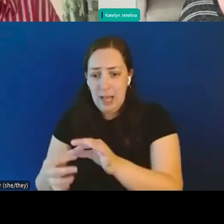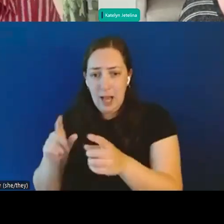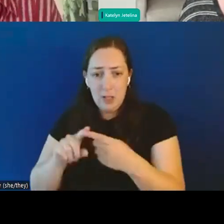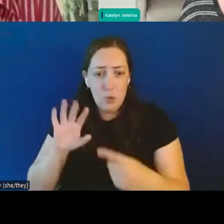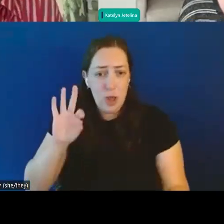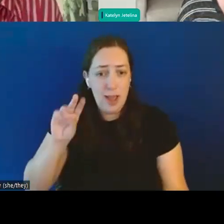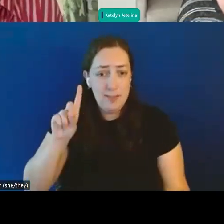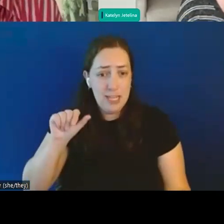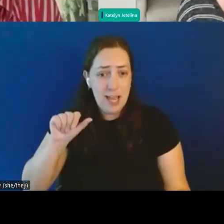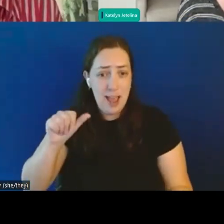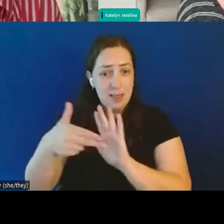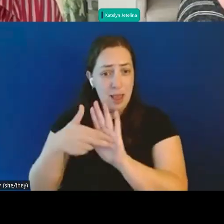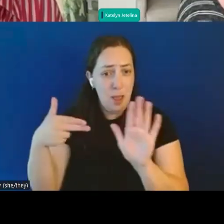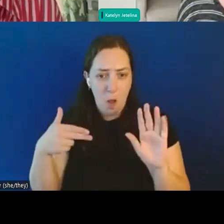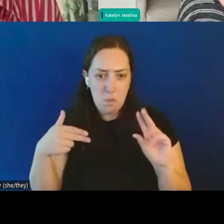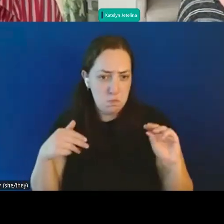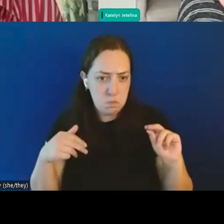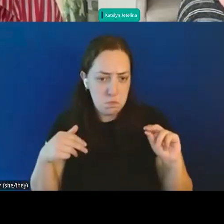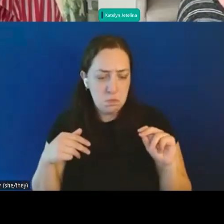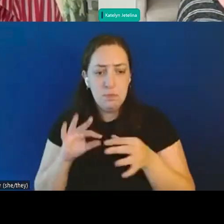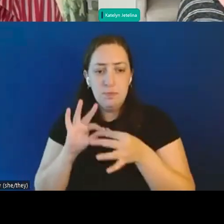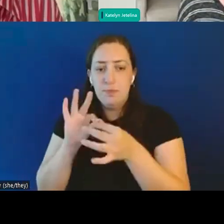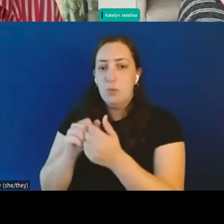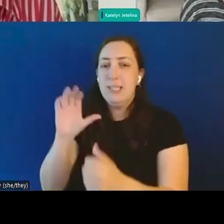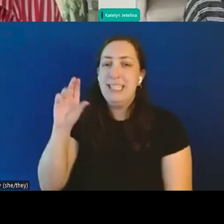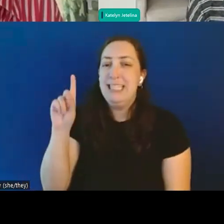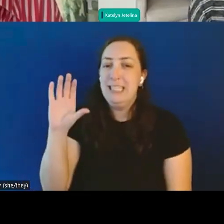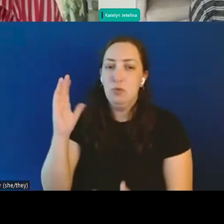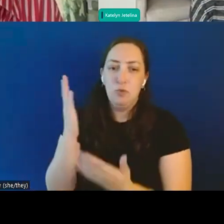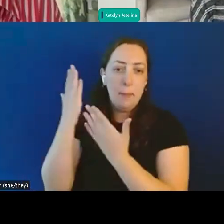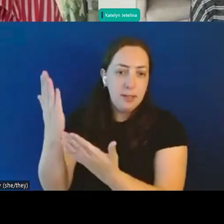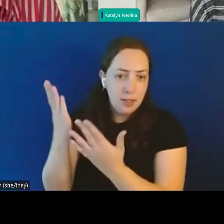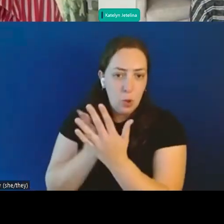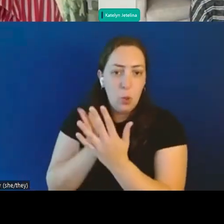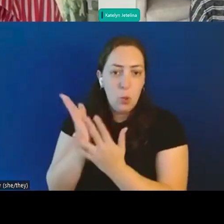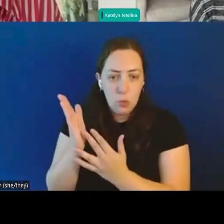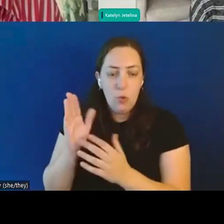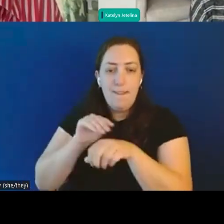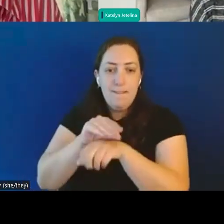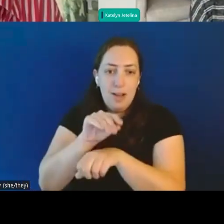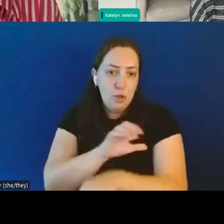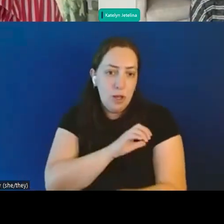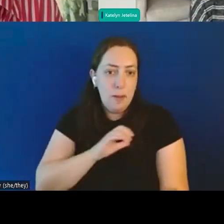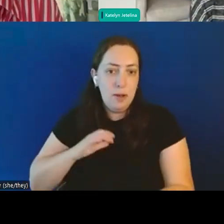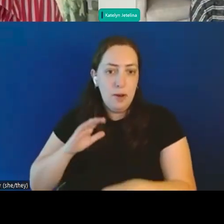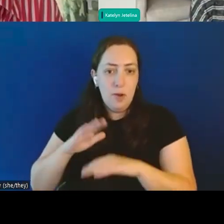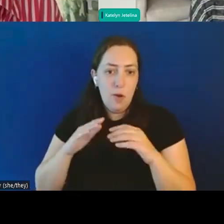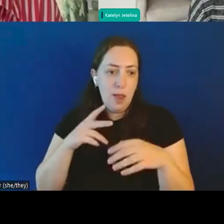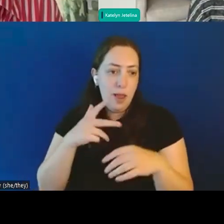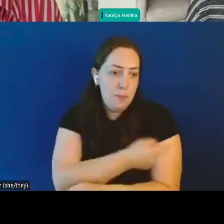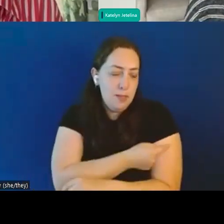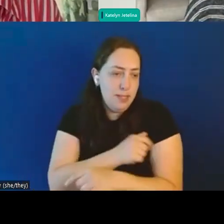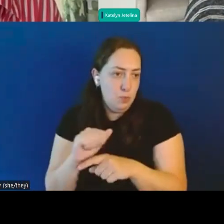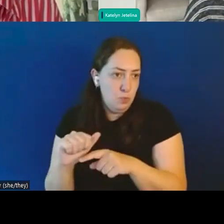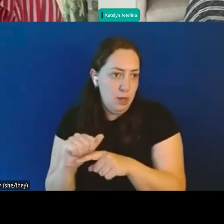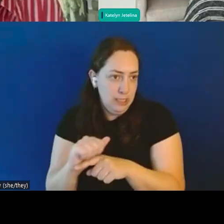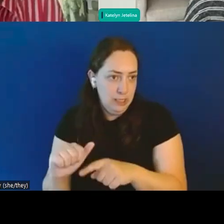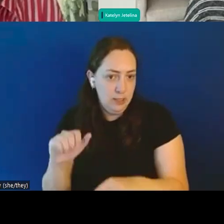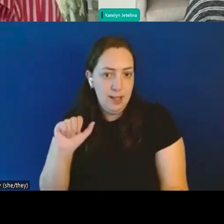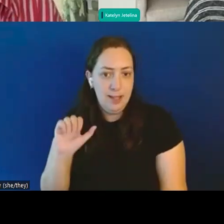label, but rather to CDC recommendations through the Advisory Committee on Immunization Practices,